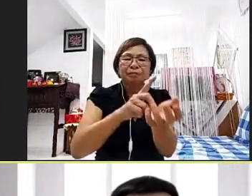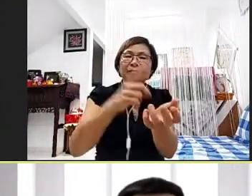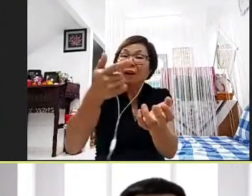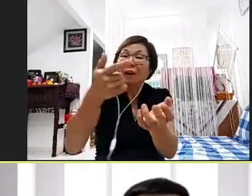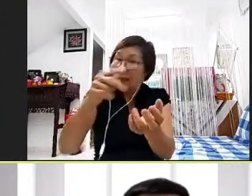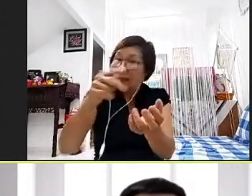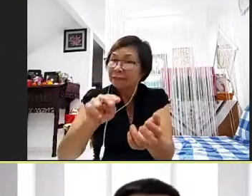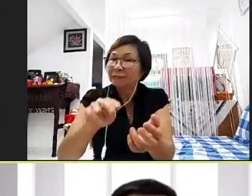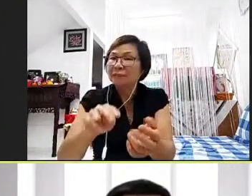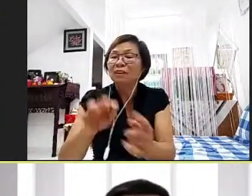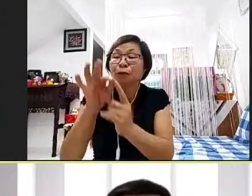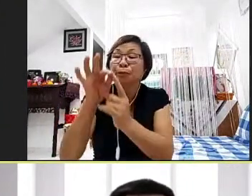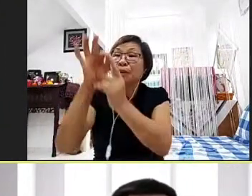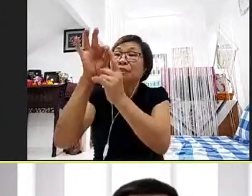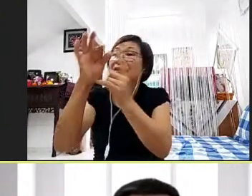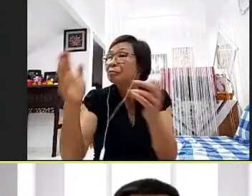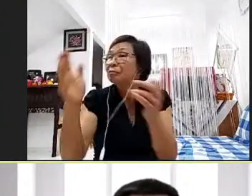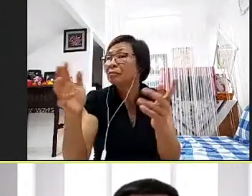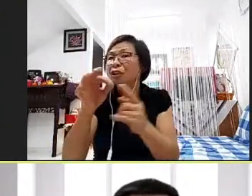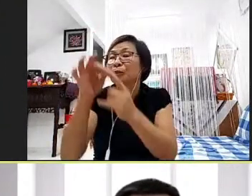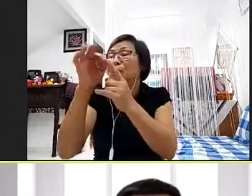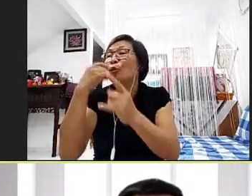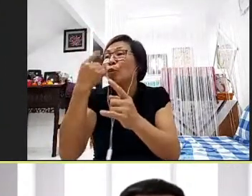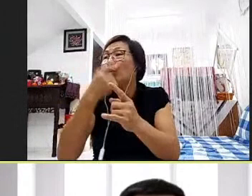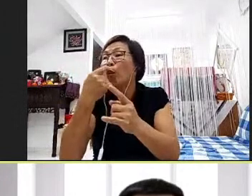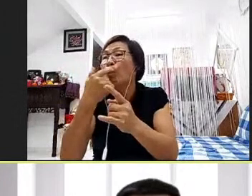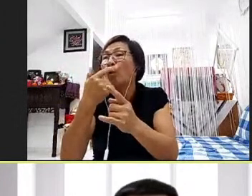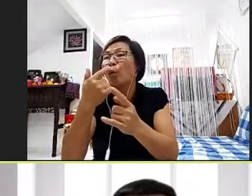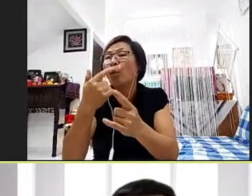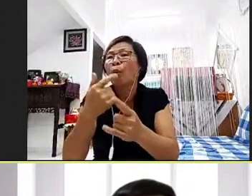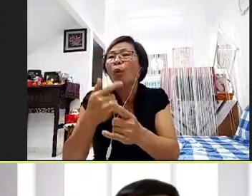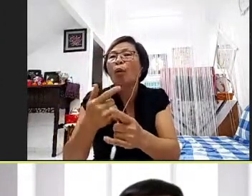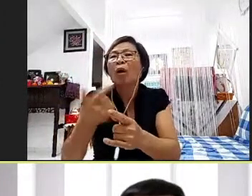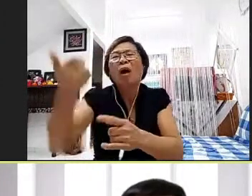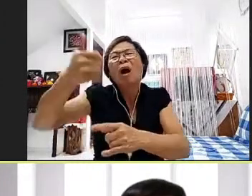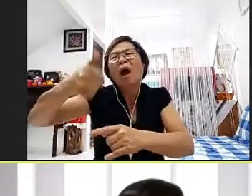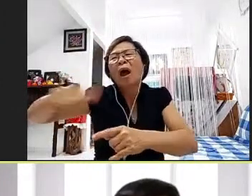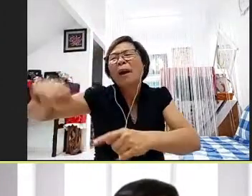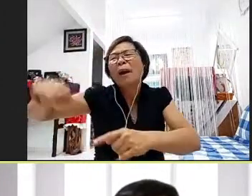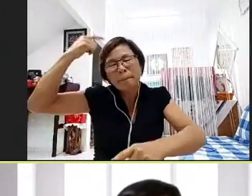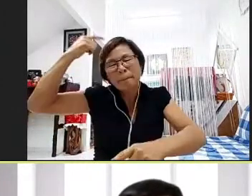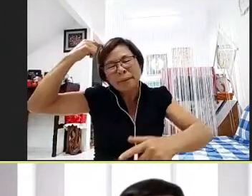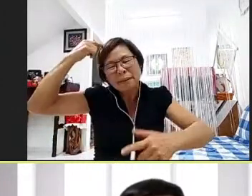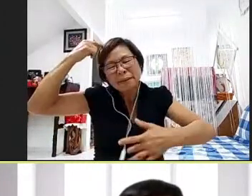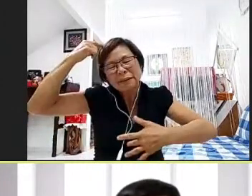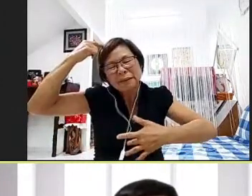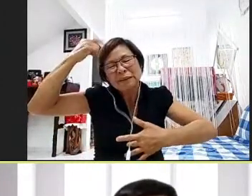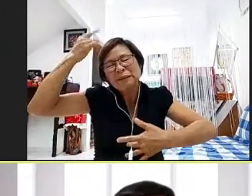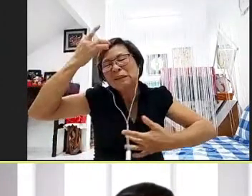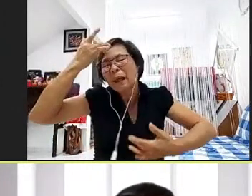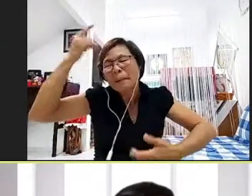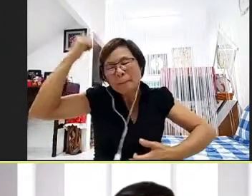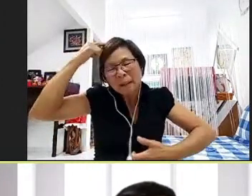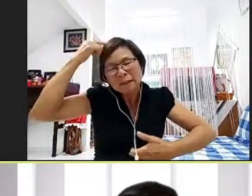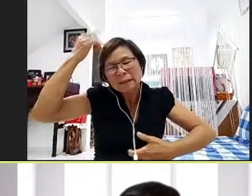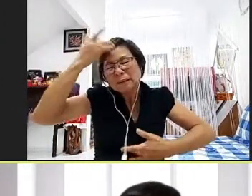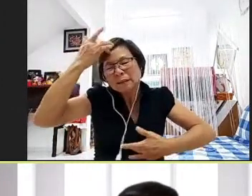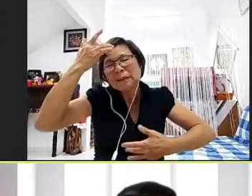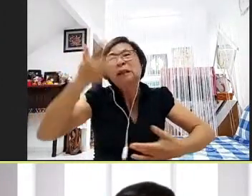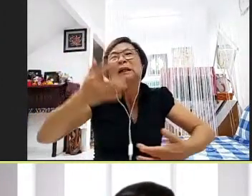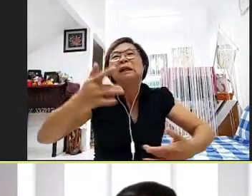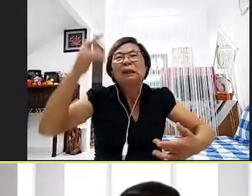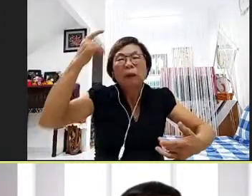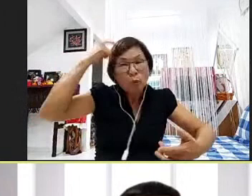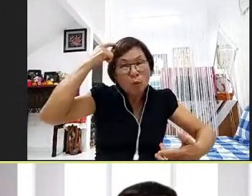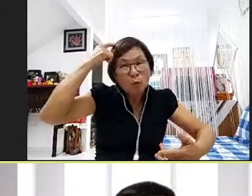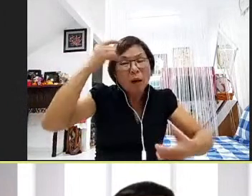is specifically for those who are on treatment for any form of mental health disorder. If you're on treatment for anxiety,